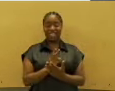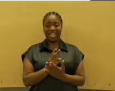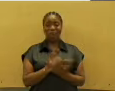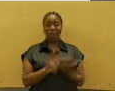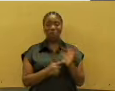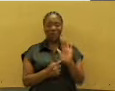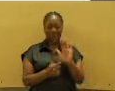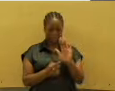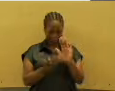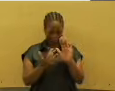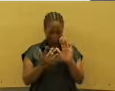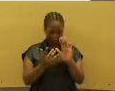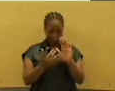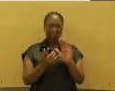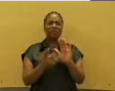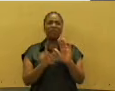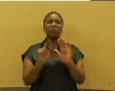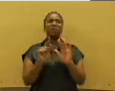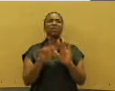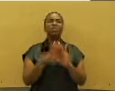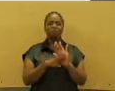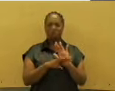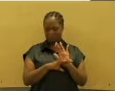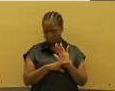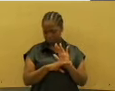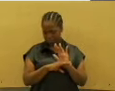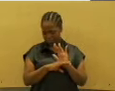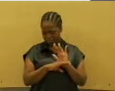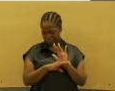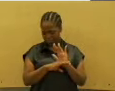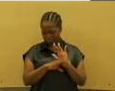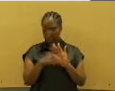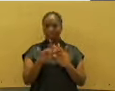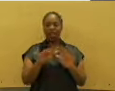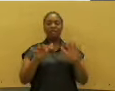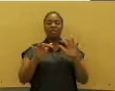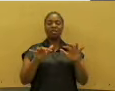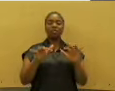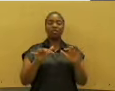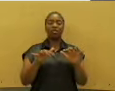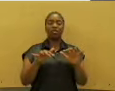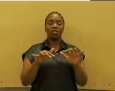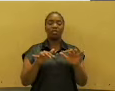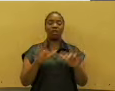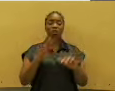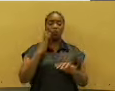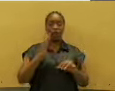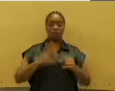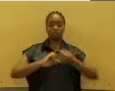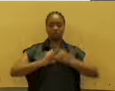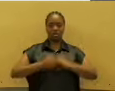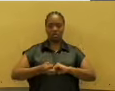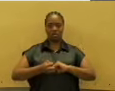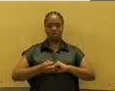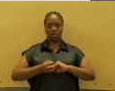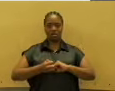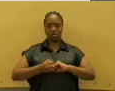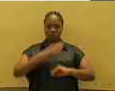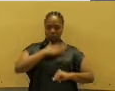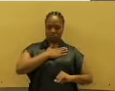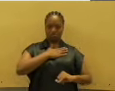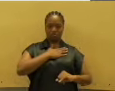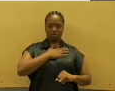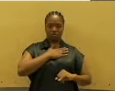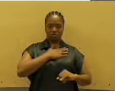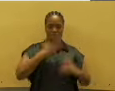where and I've actually then read up on people who would, in a moment of trying to reaffirm their gender, would try